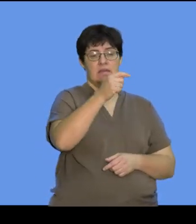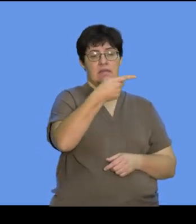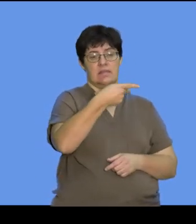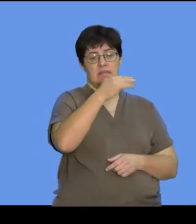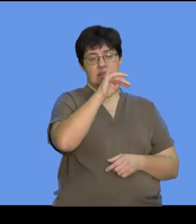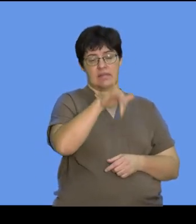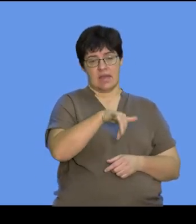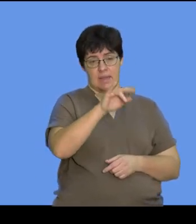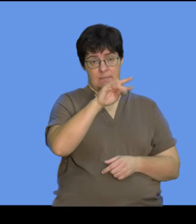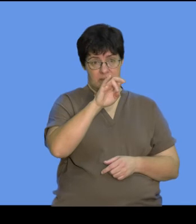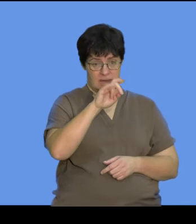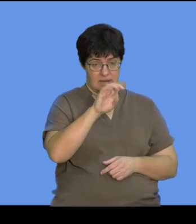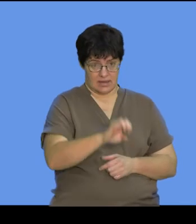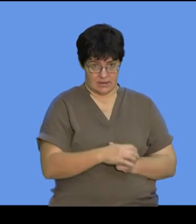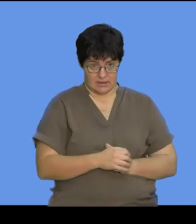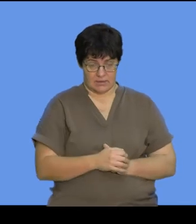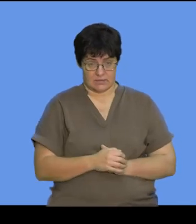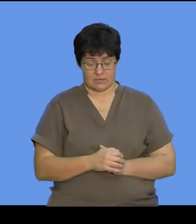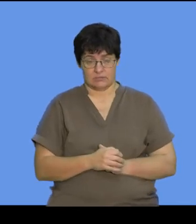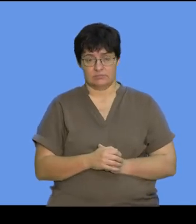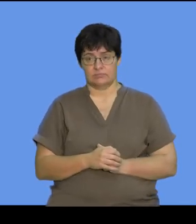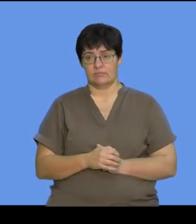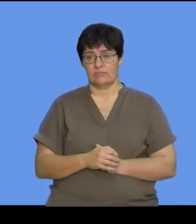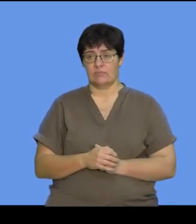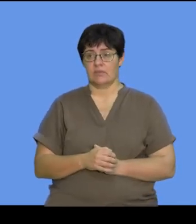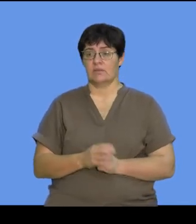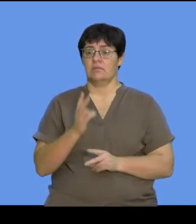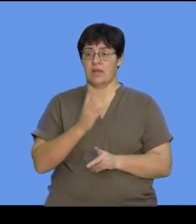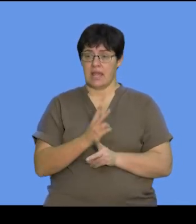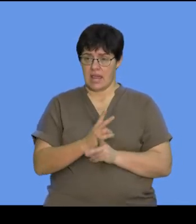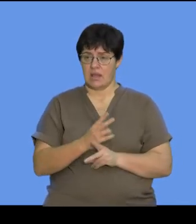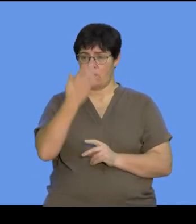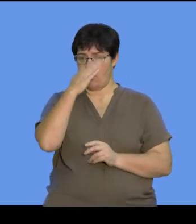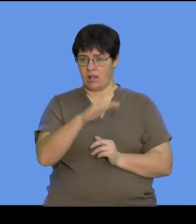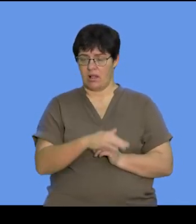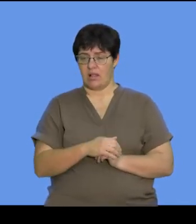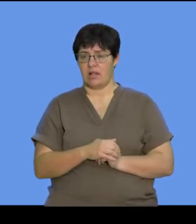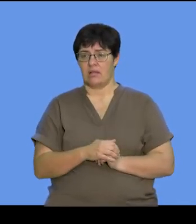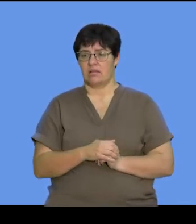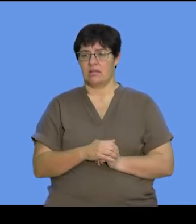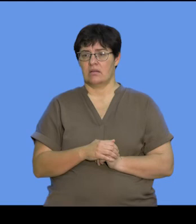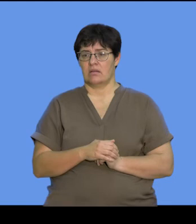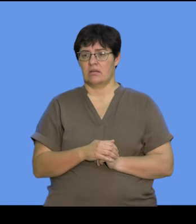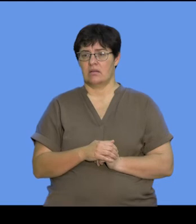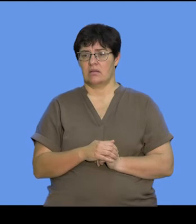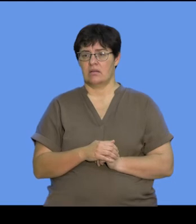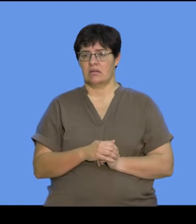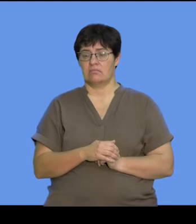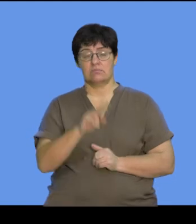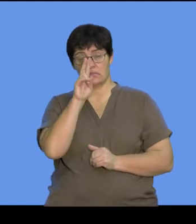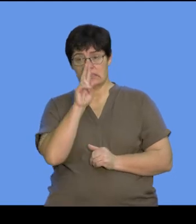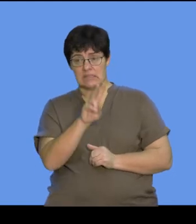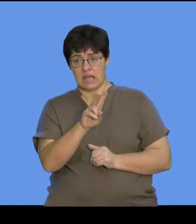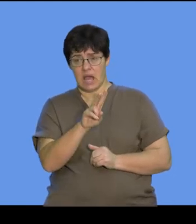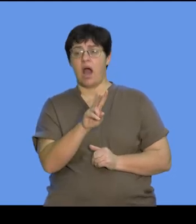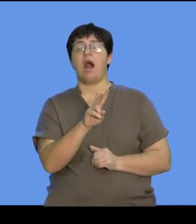thymine. Okay? Using that, we know that again, that these bases would be, wherever you